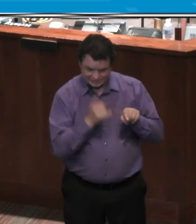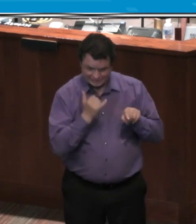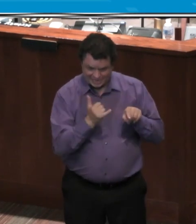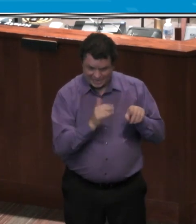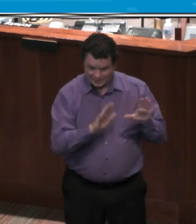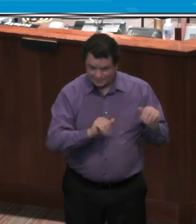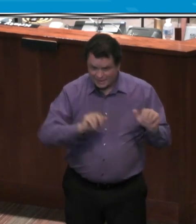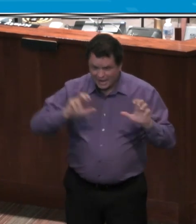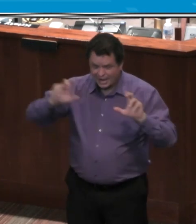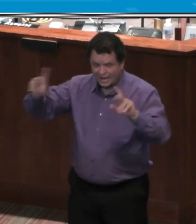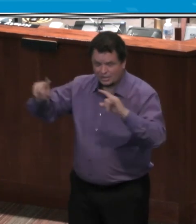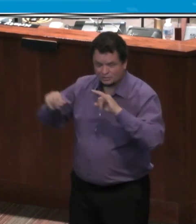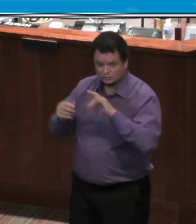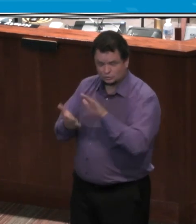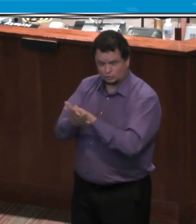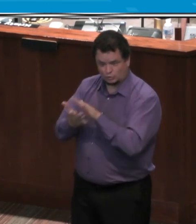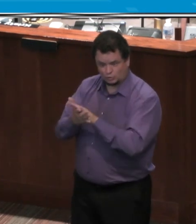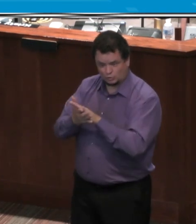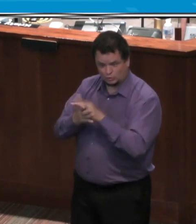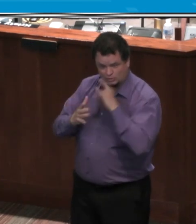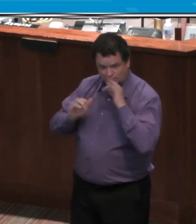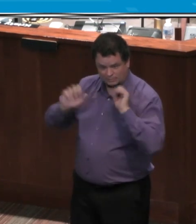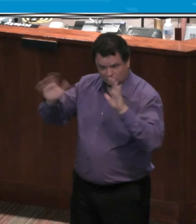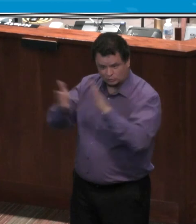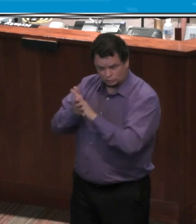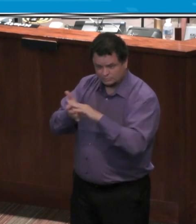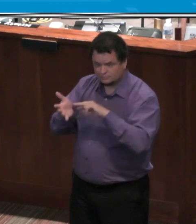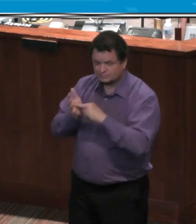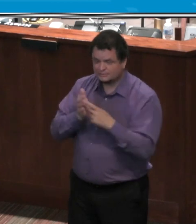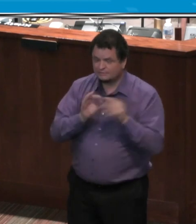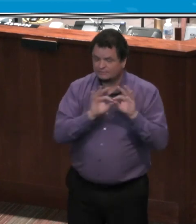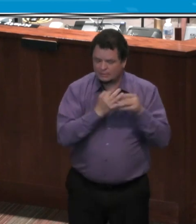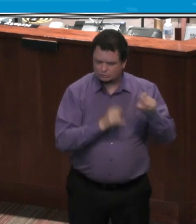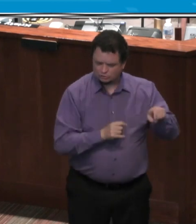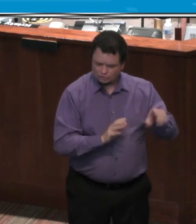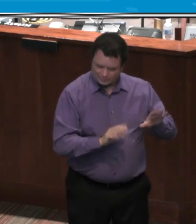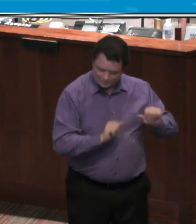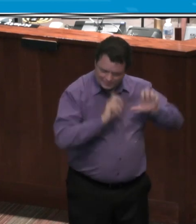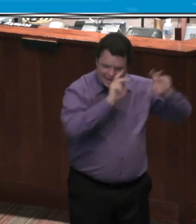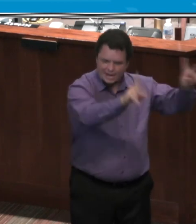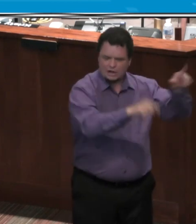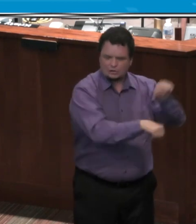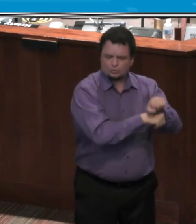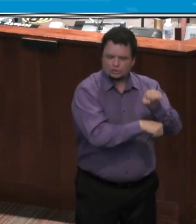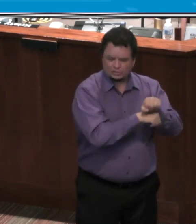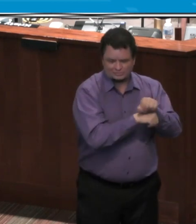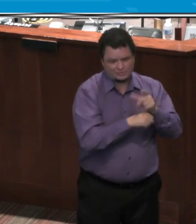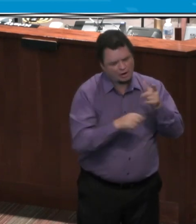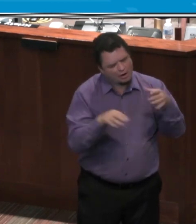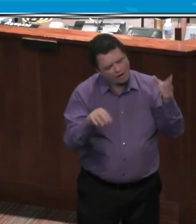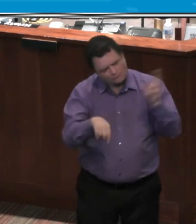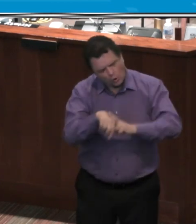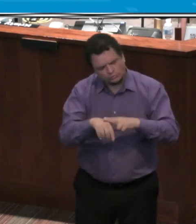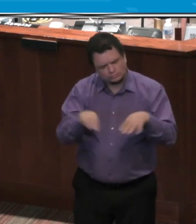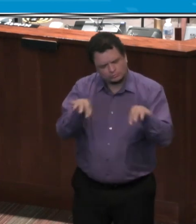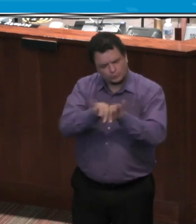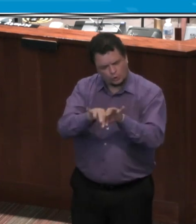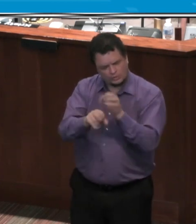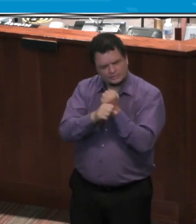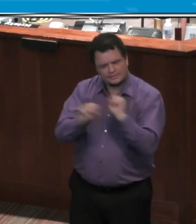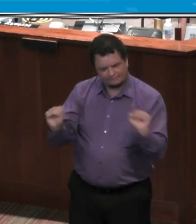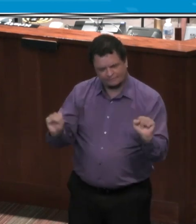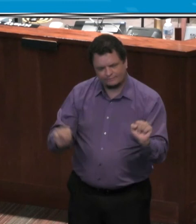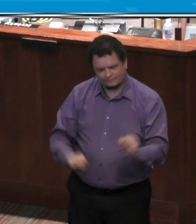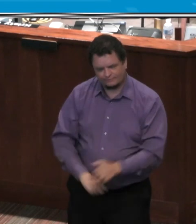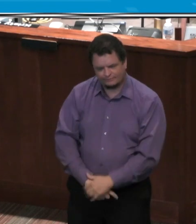work safely. And I think what we all need to understand is that we're never going to get rid of the coronavirus. It's a novel virus.